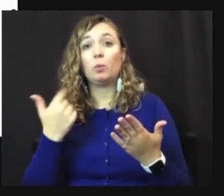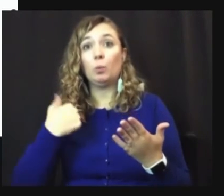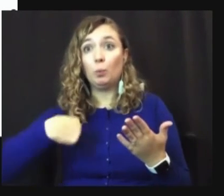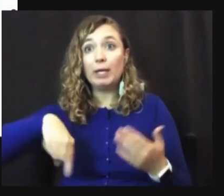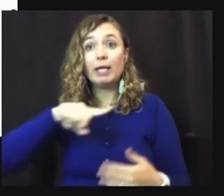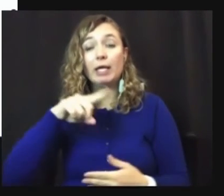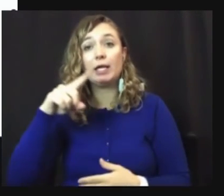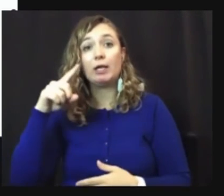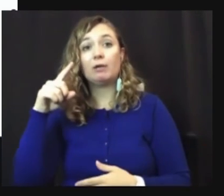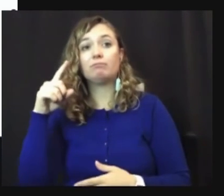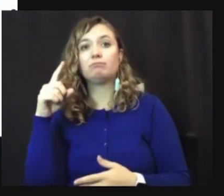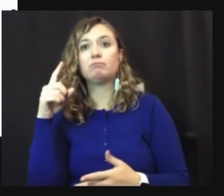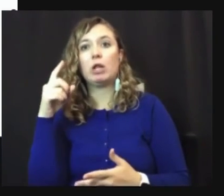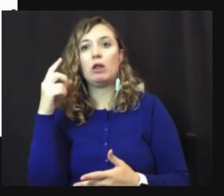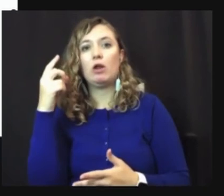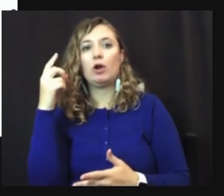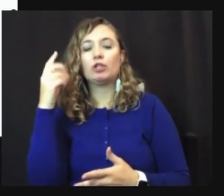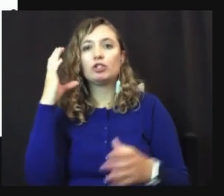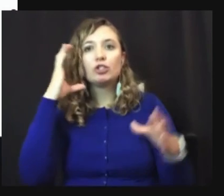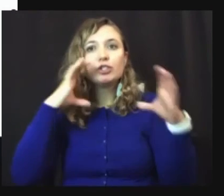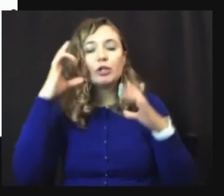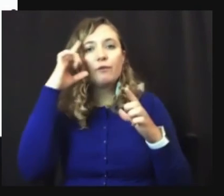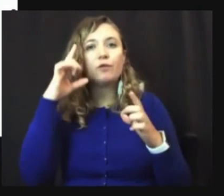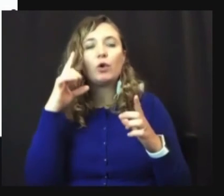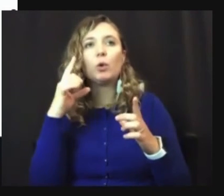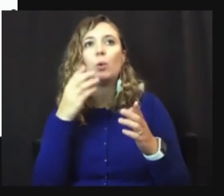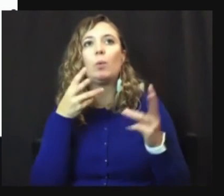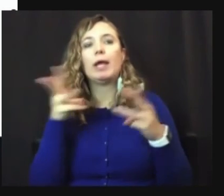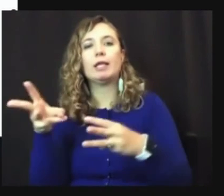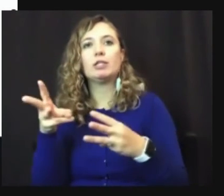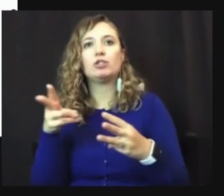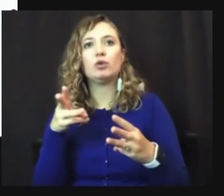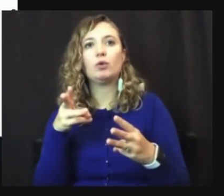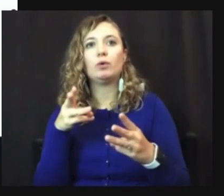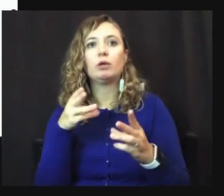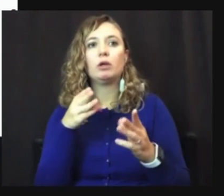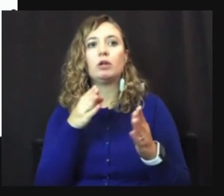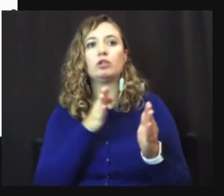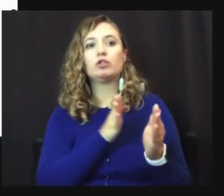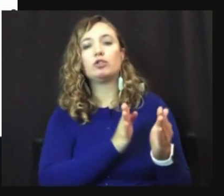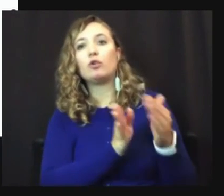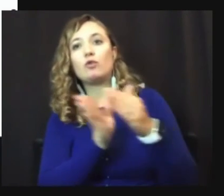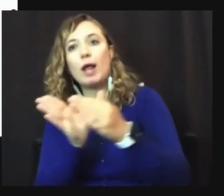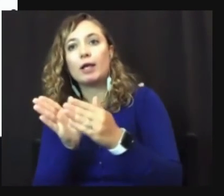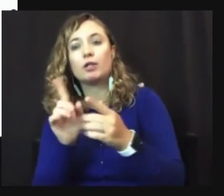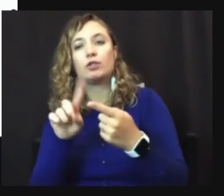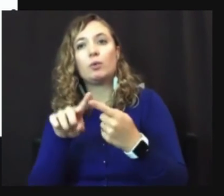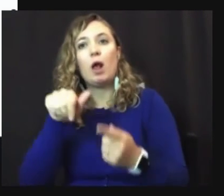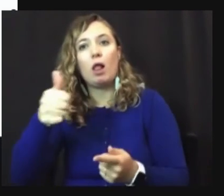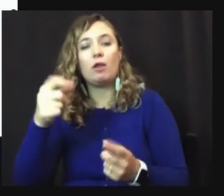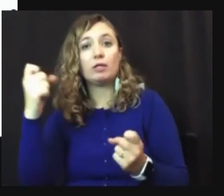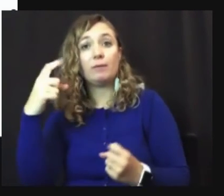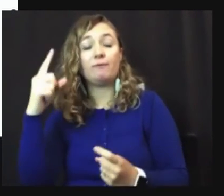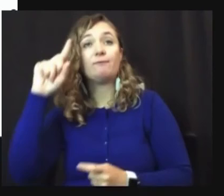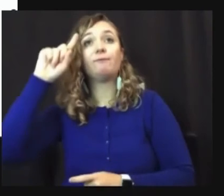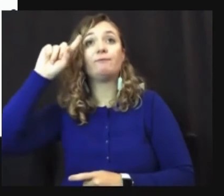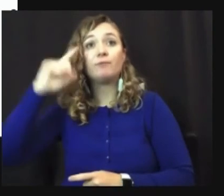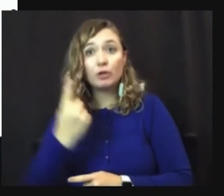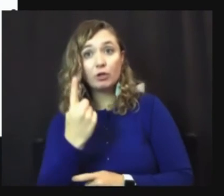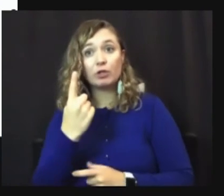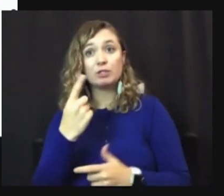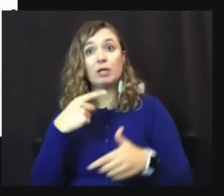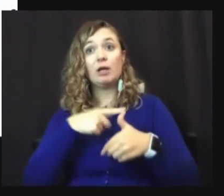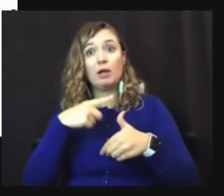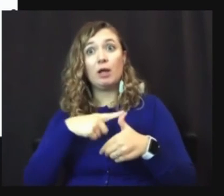redirect this stem to a healthier stem, we first have to figure out why, right? Because the why is